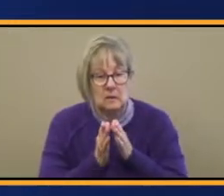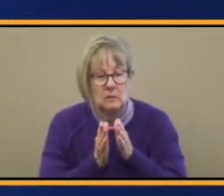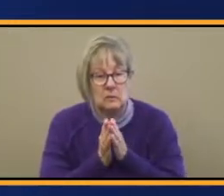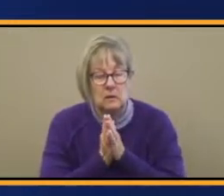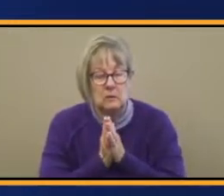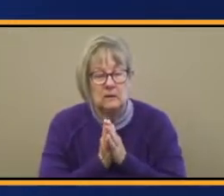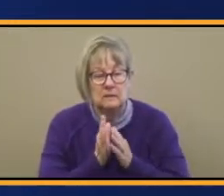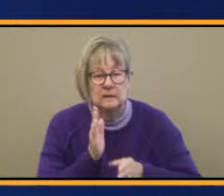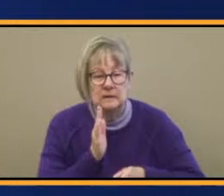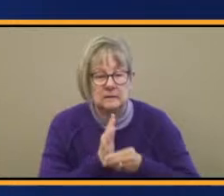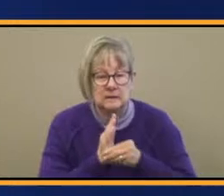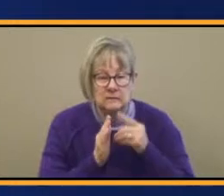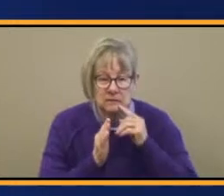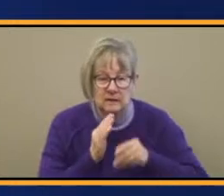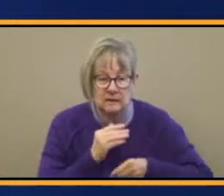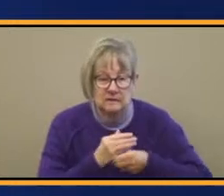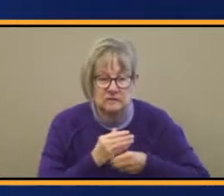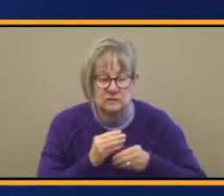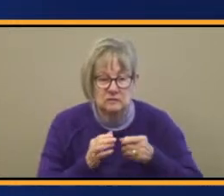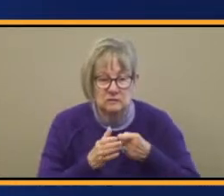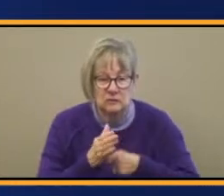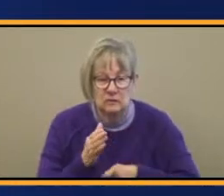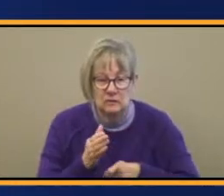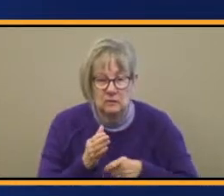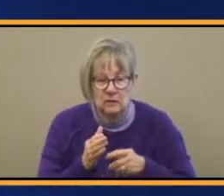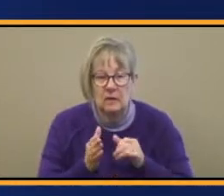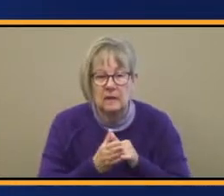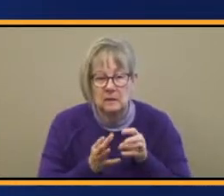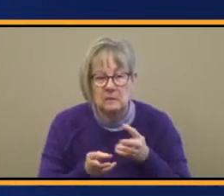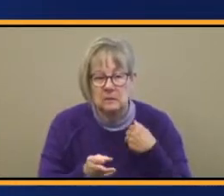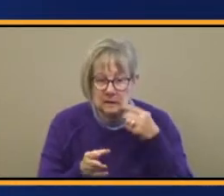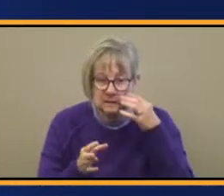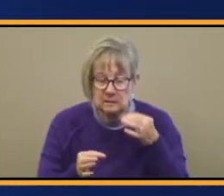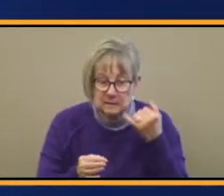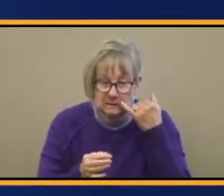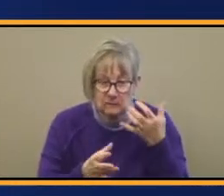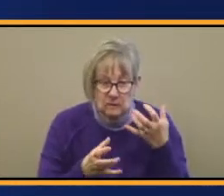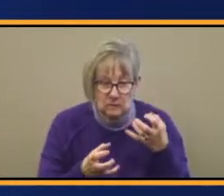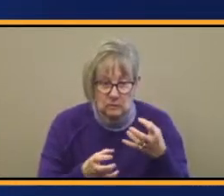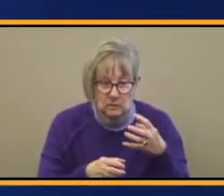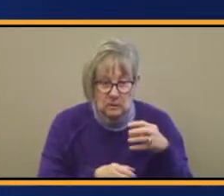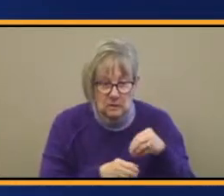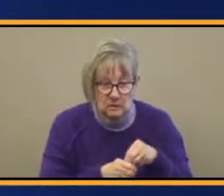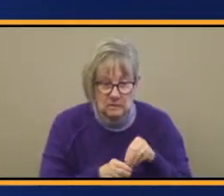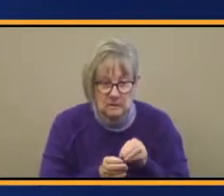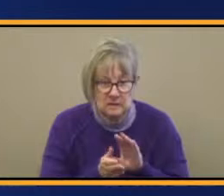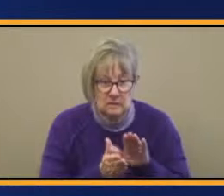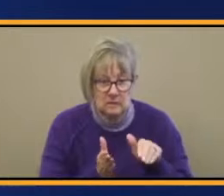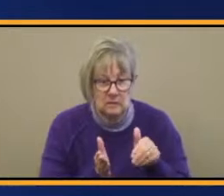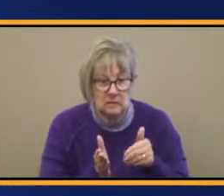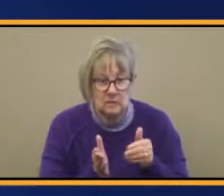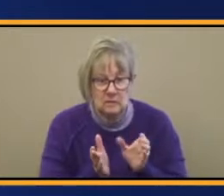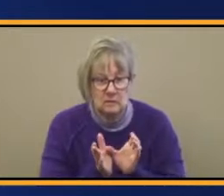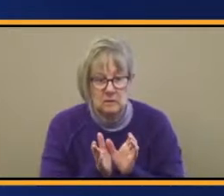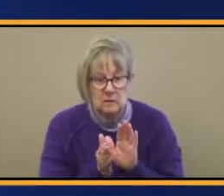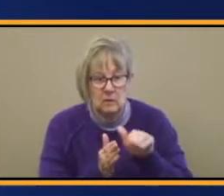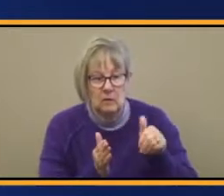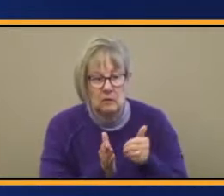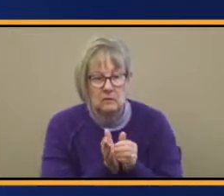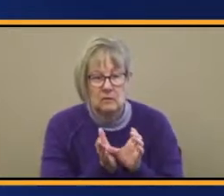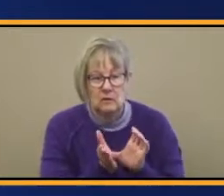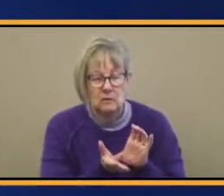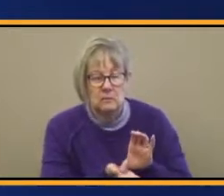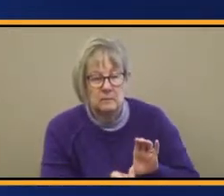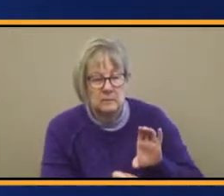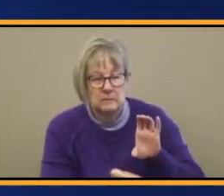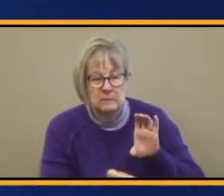costs for additional services, and that way we can determine whether or not we want to include it in the overall package. And so what I'm referring to